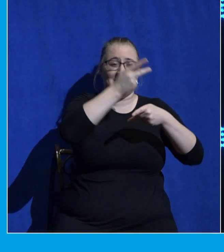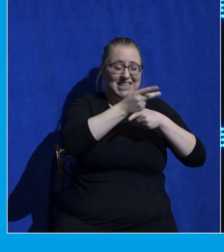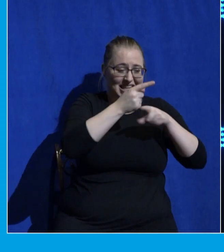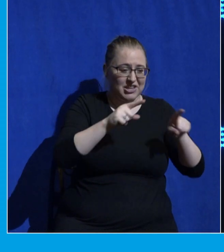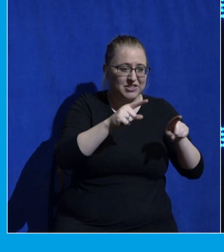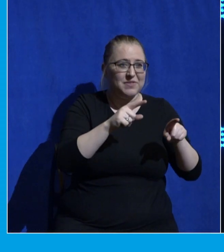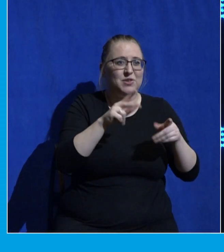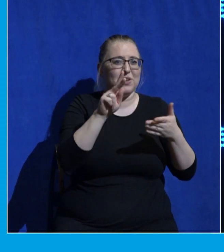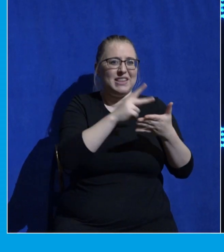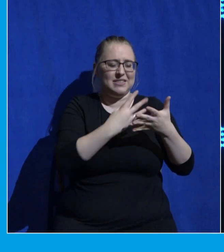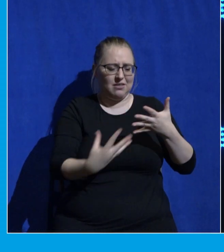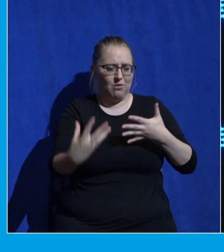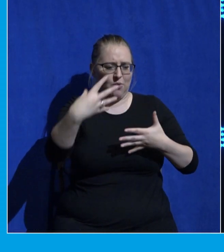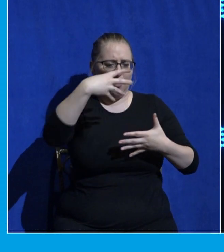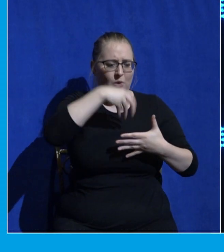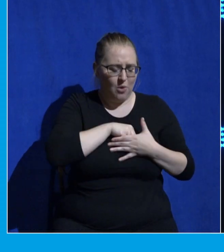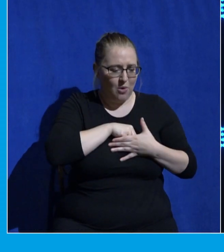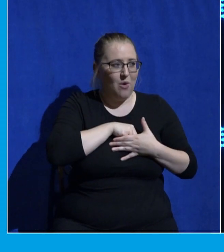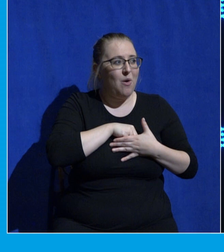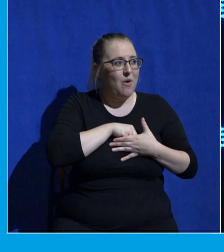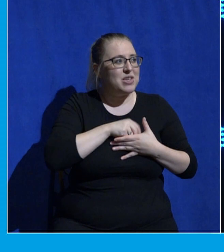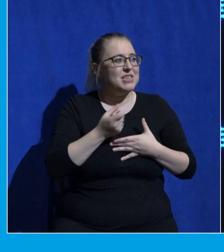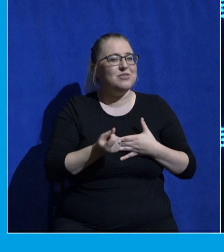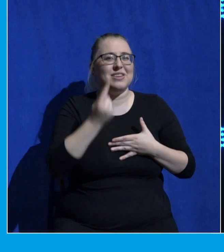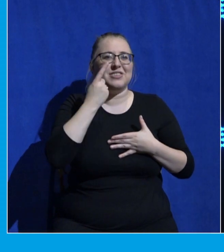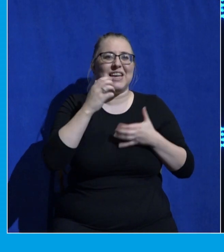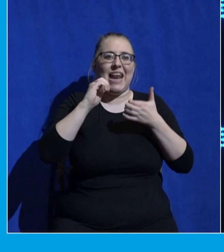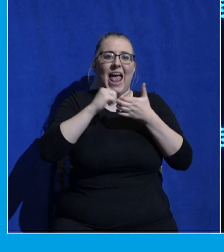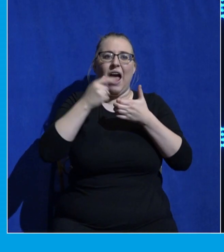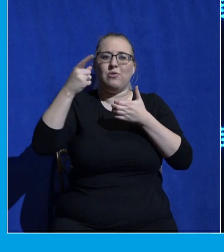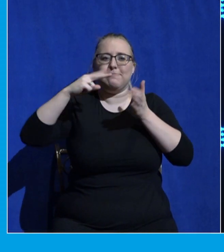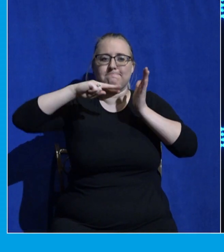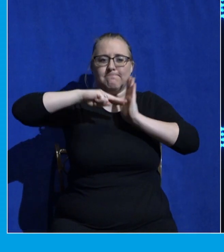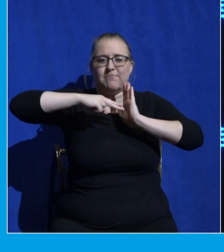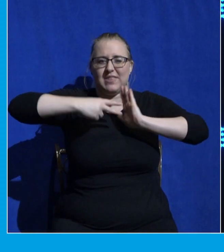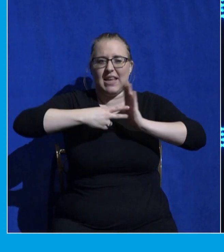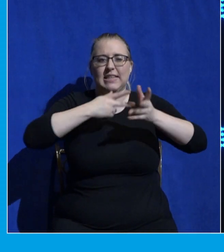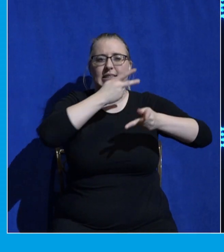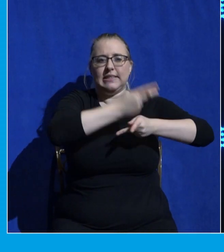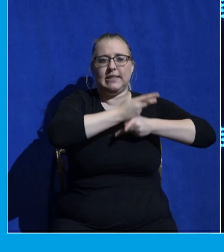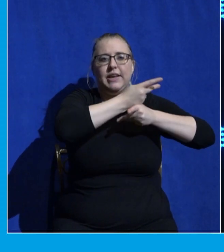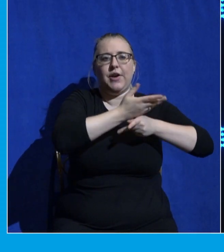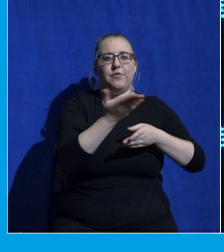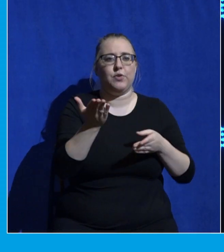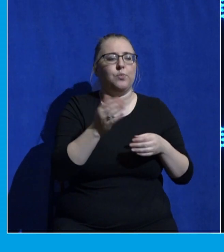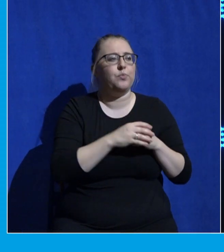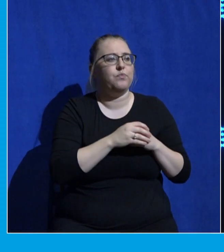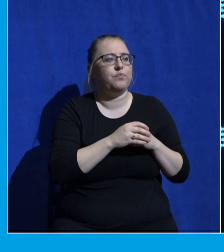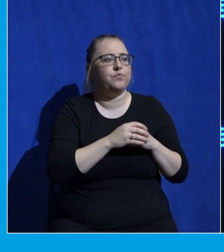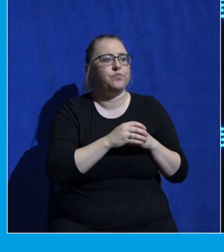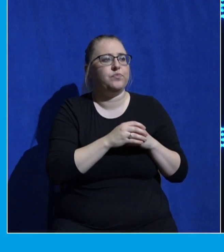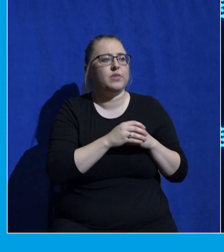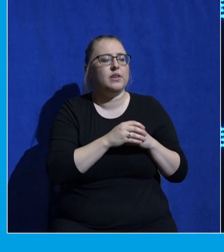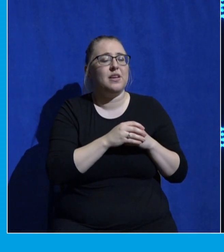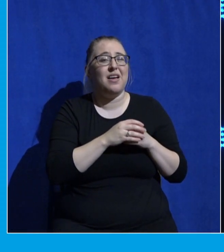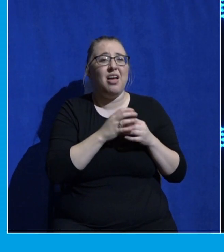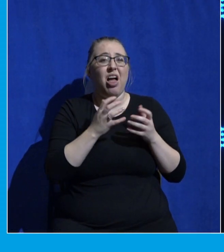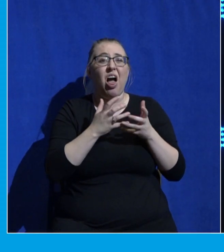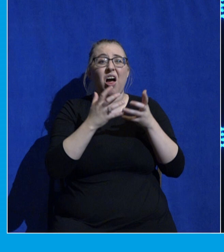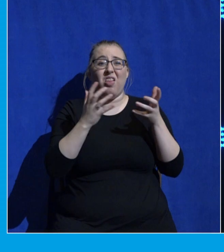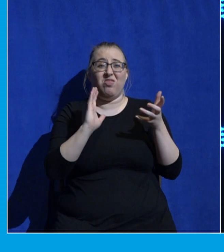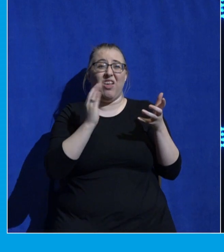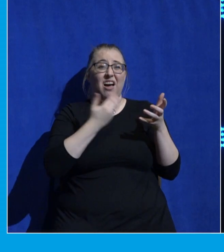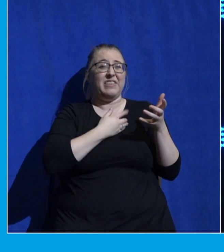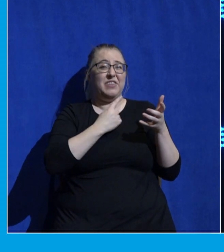understand how he intends to keep you. This is what I mean by that. So much of our disappointment in